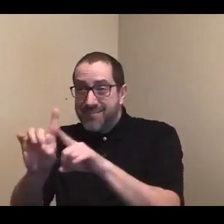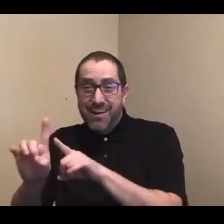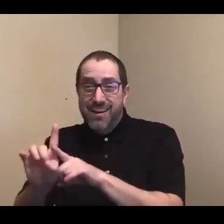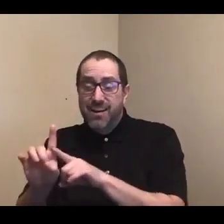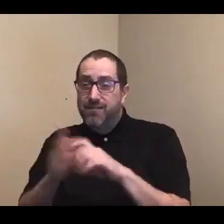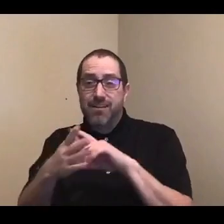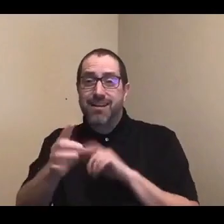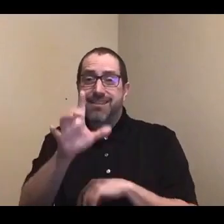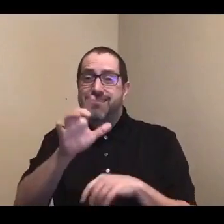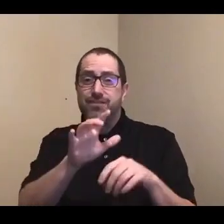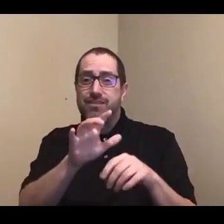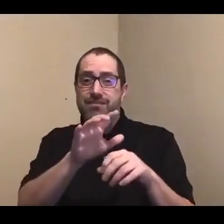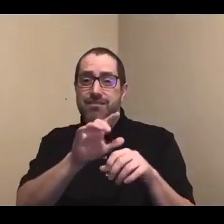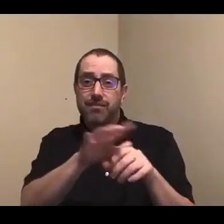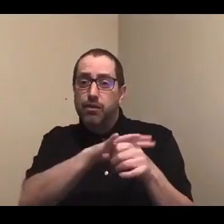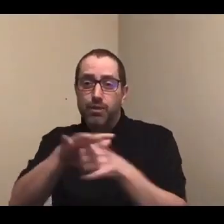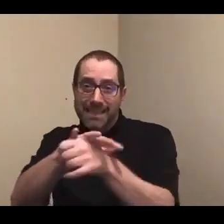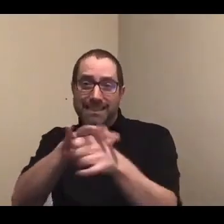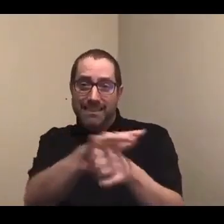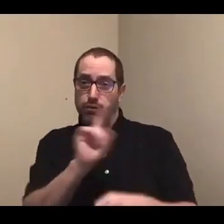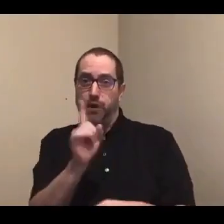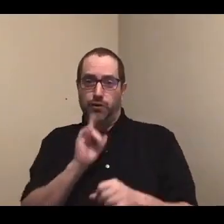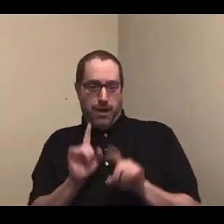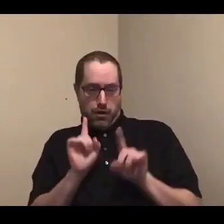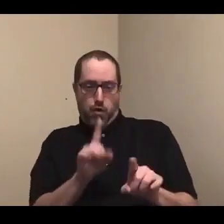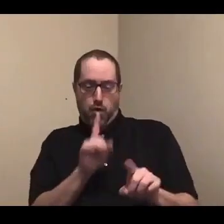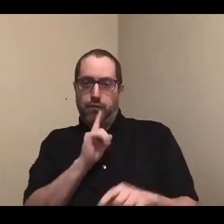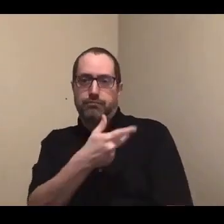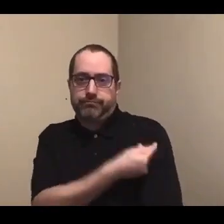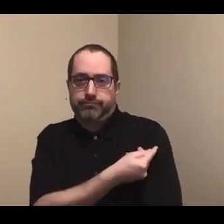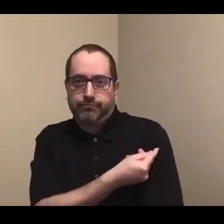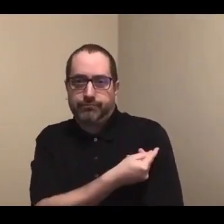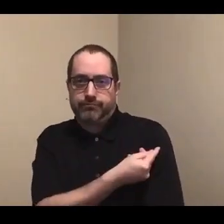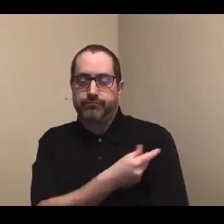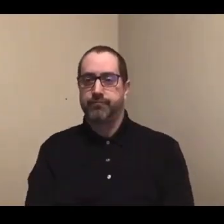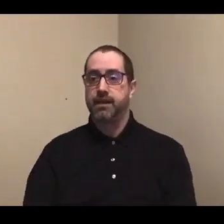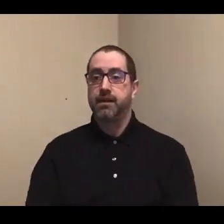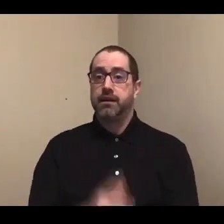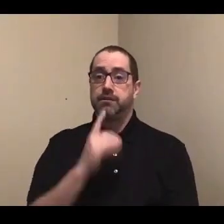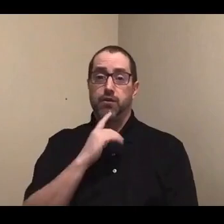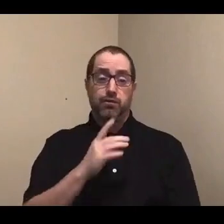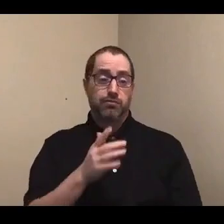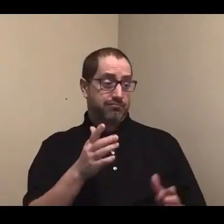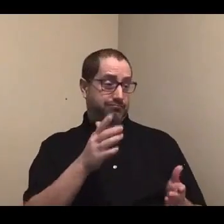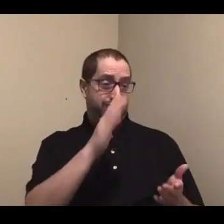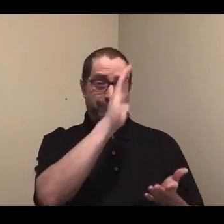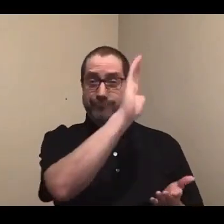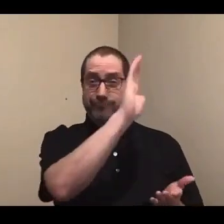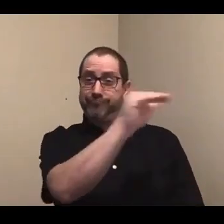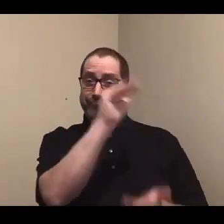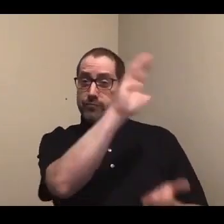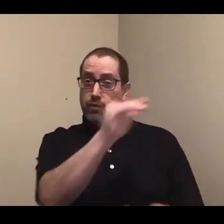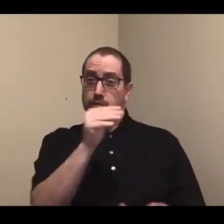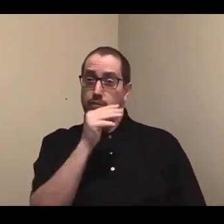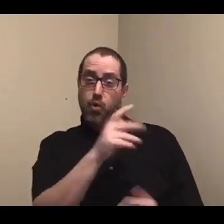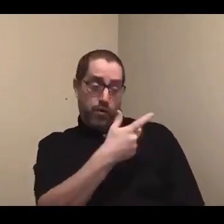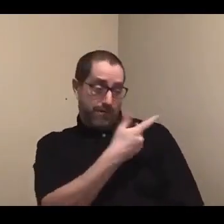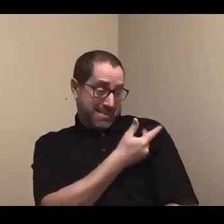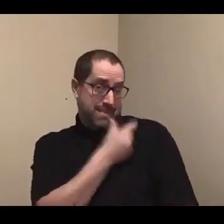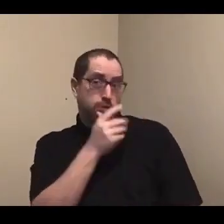travel too far. The pace of the vaccine deliveries to Saskatchewan will be picking up significantly in the coming